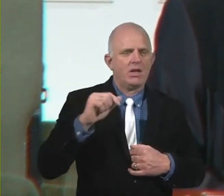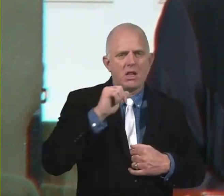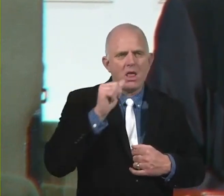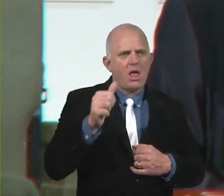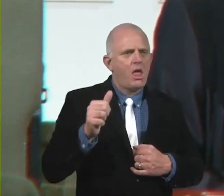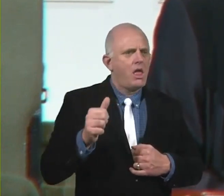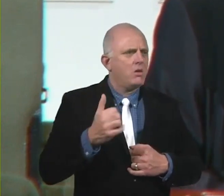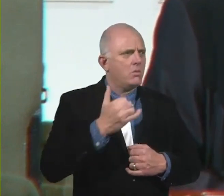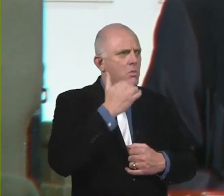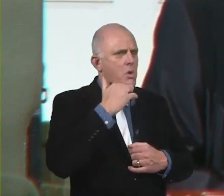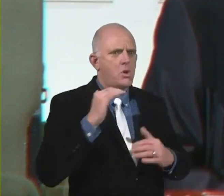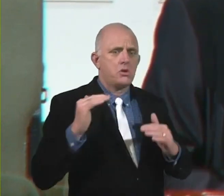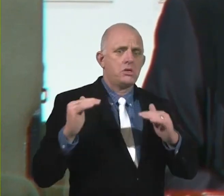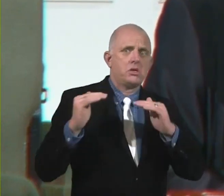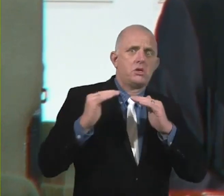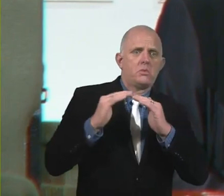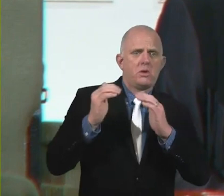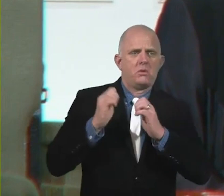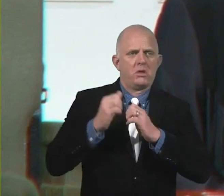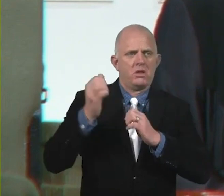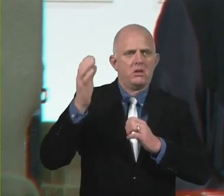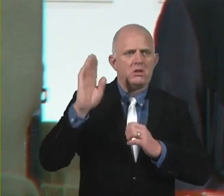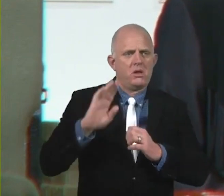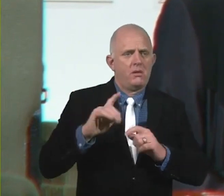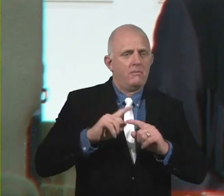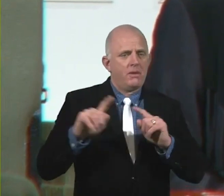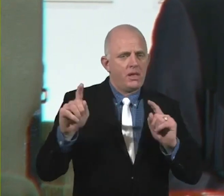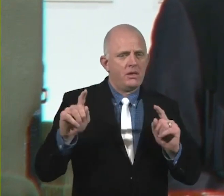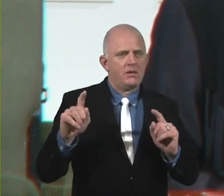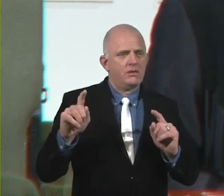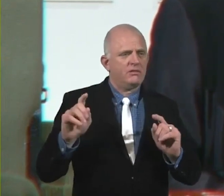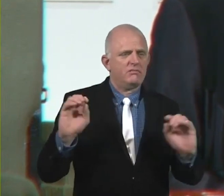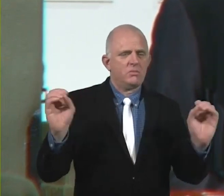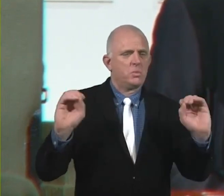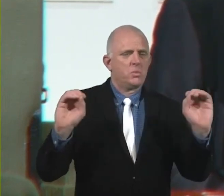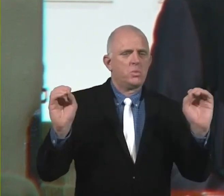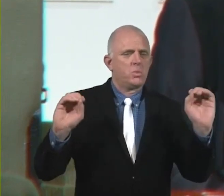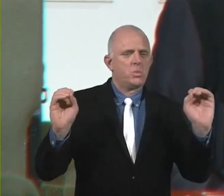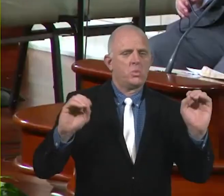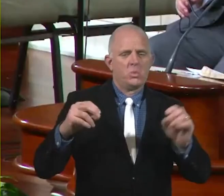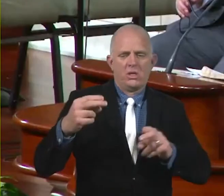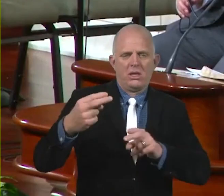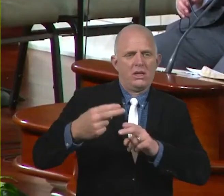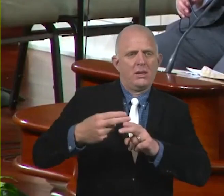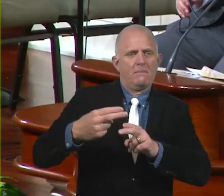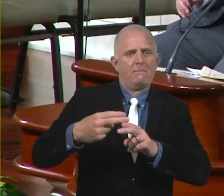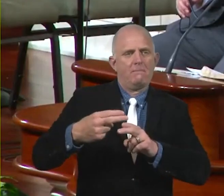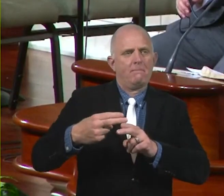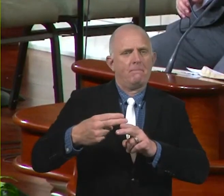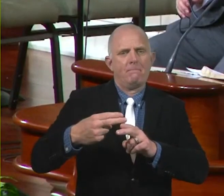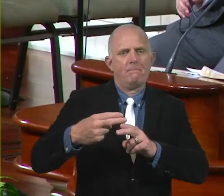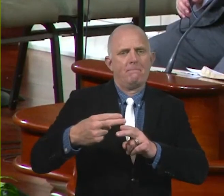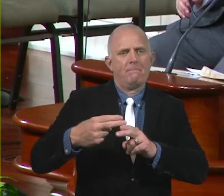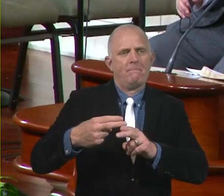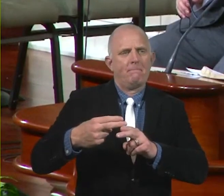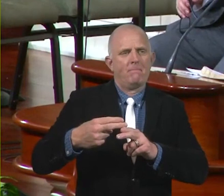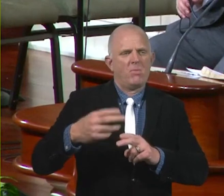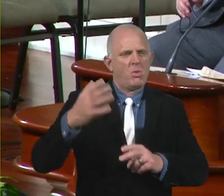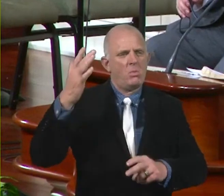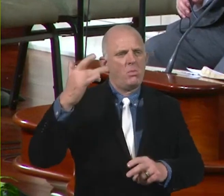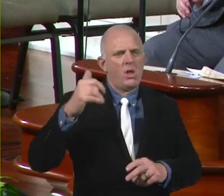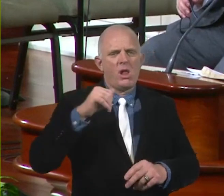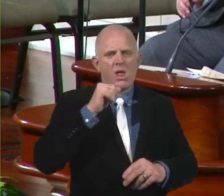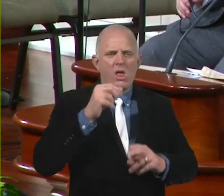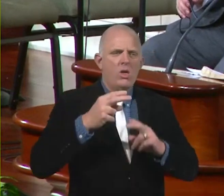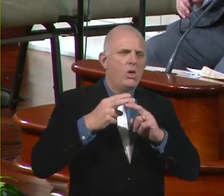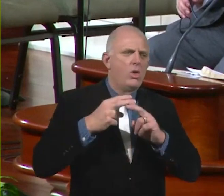God, but I made it no reputation. People say to me all the time, why isn't he called all those names